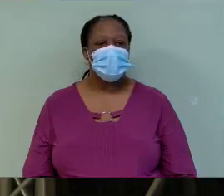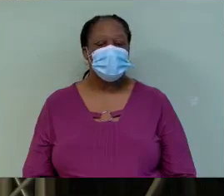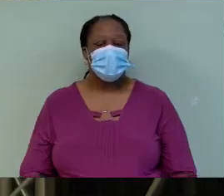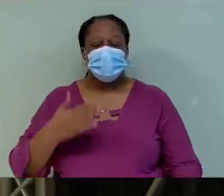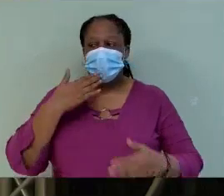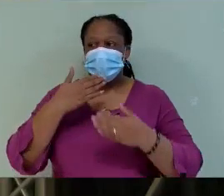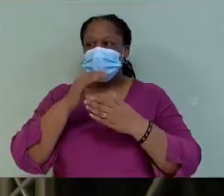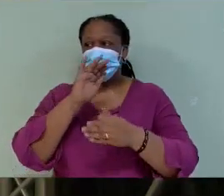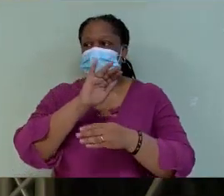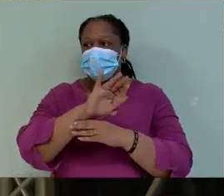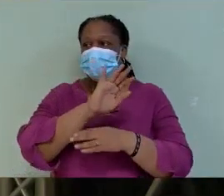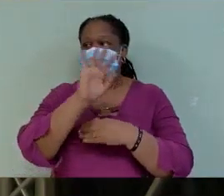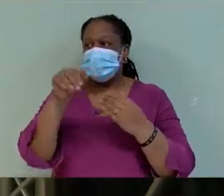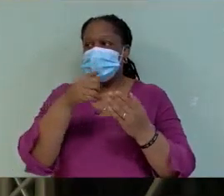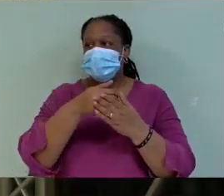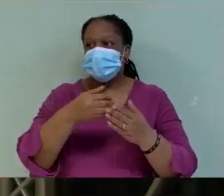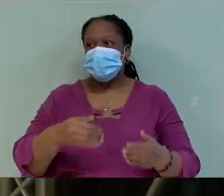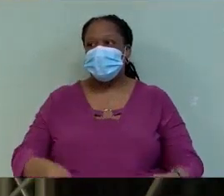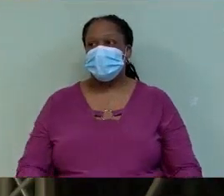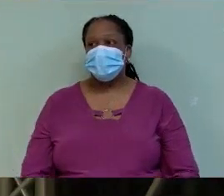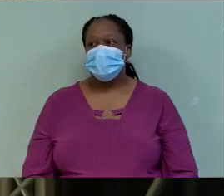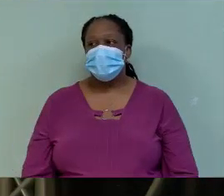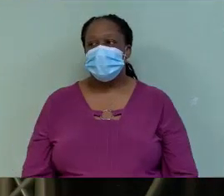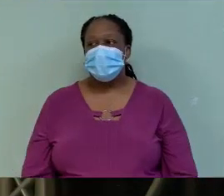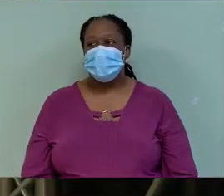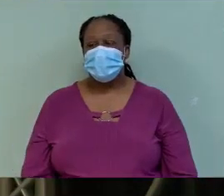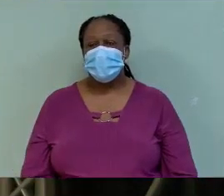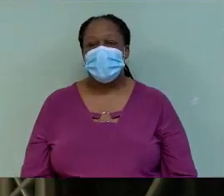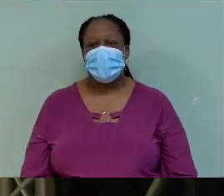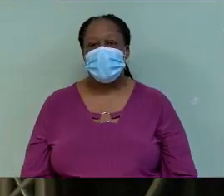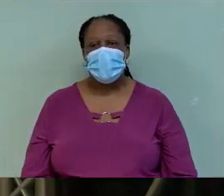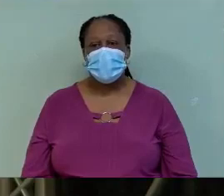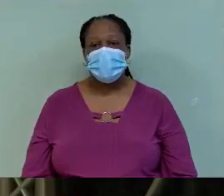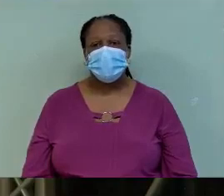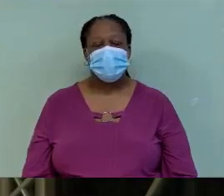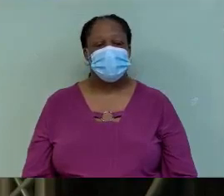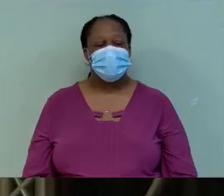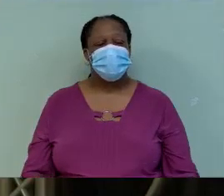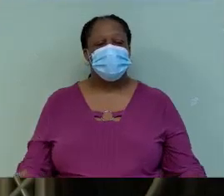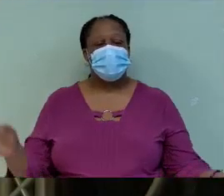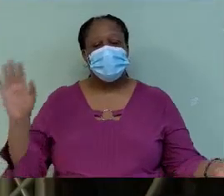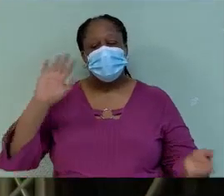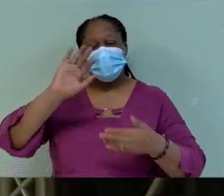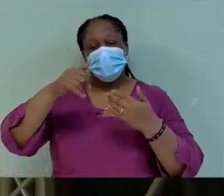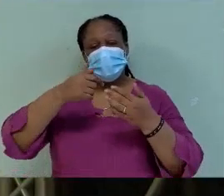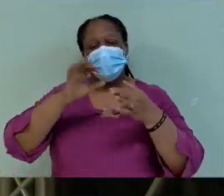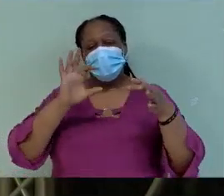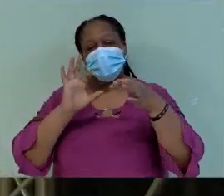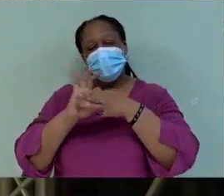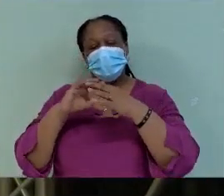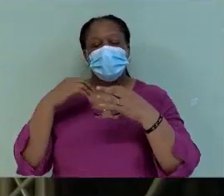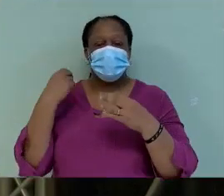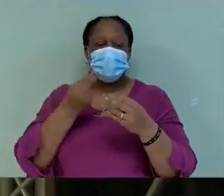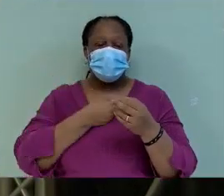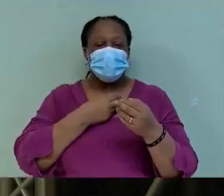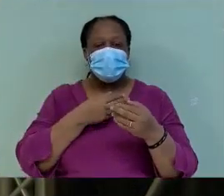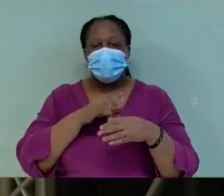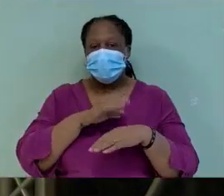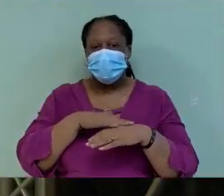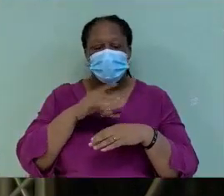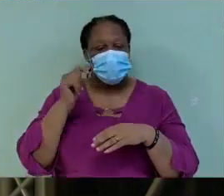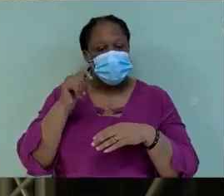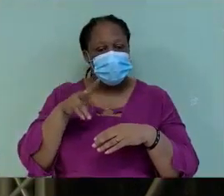Good afternoon, all those who are joining us via all platforms. This